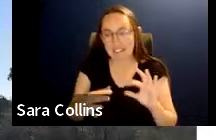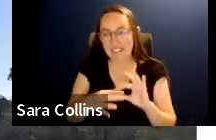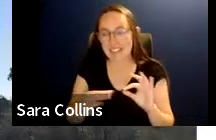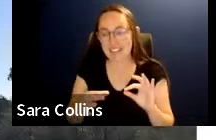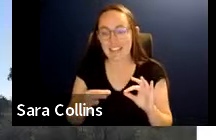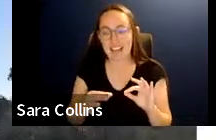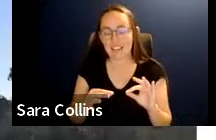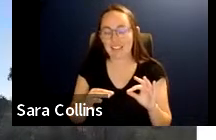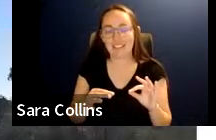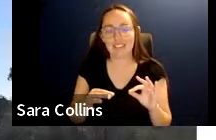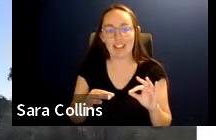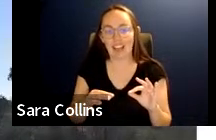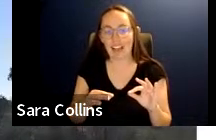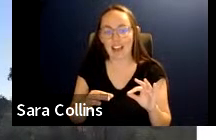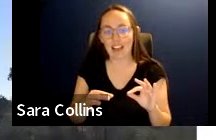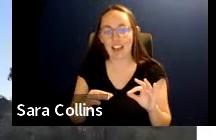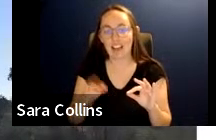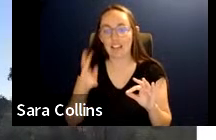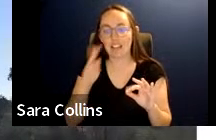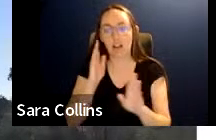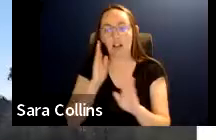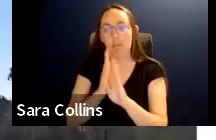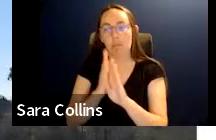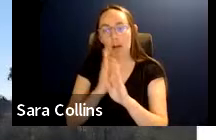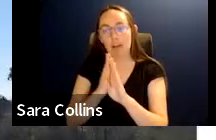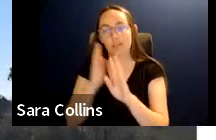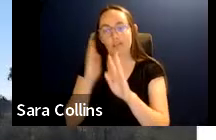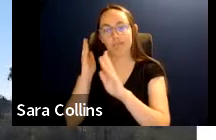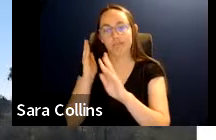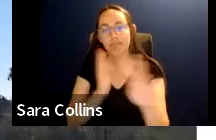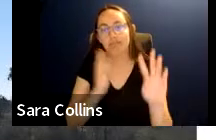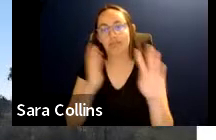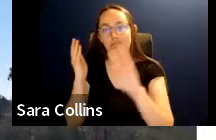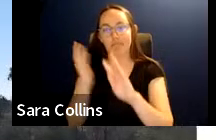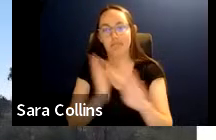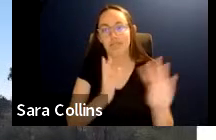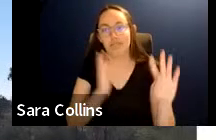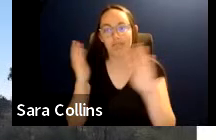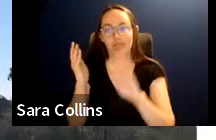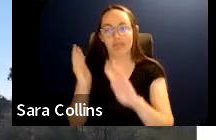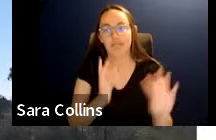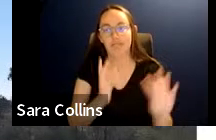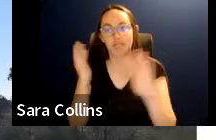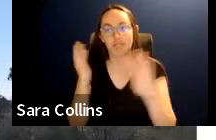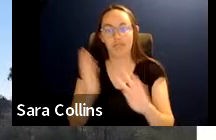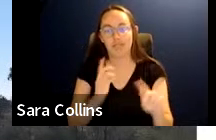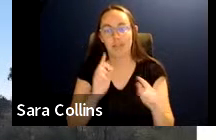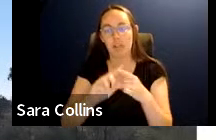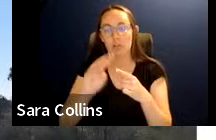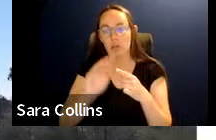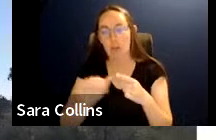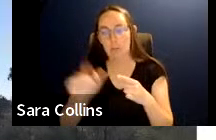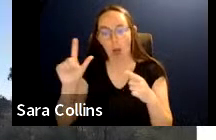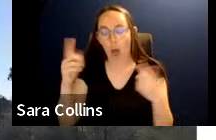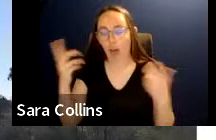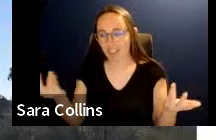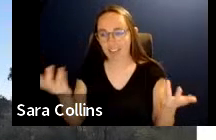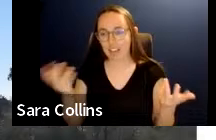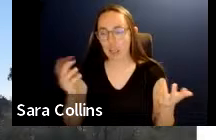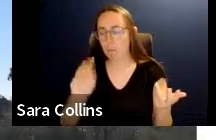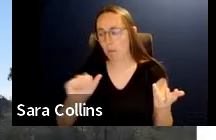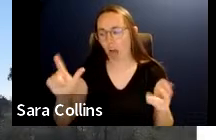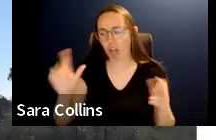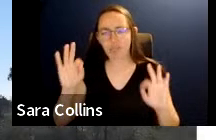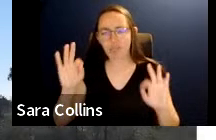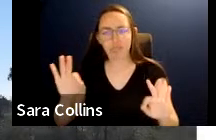drives me crazy when I see bus after bus going to the mall, and malls are great and it's a nice thing